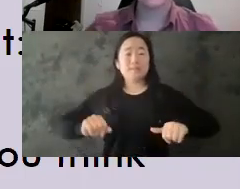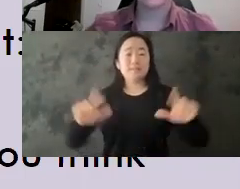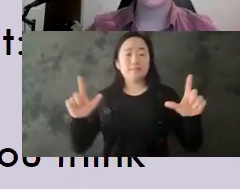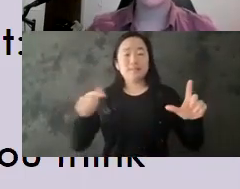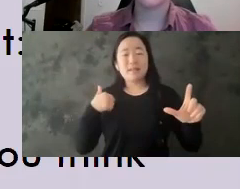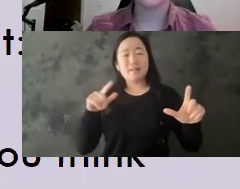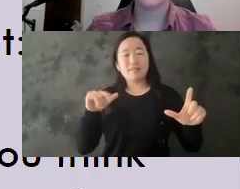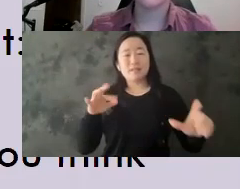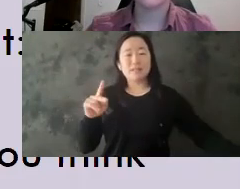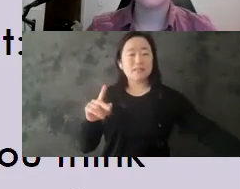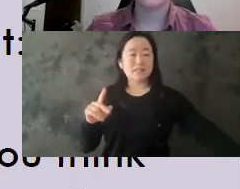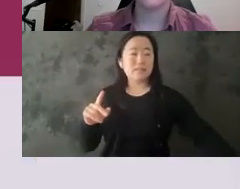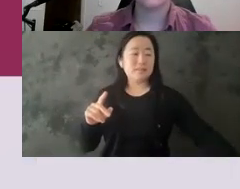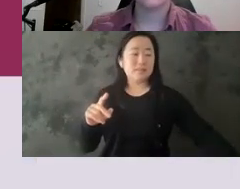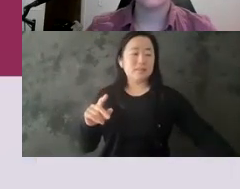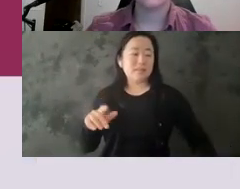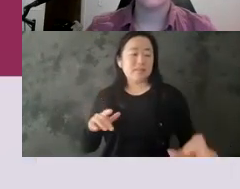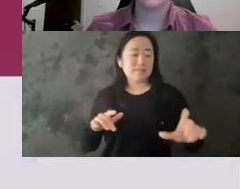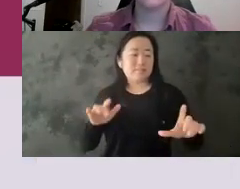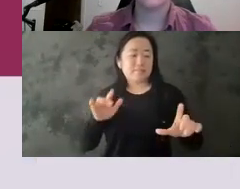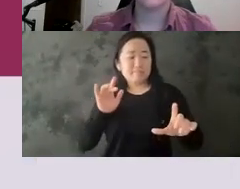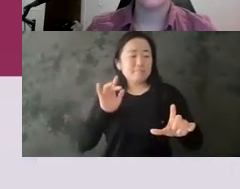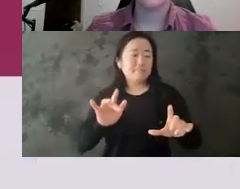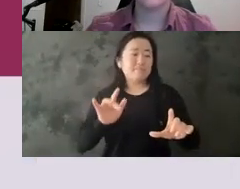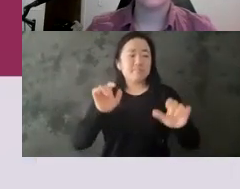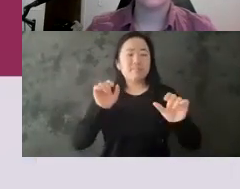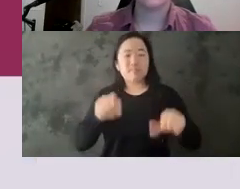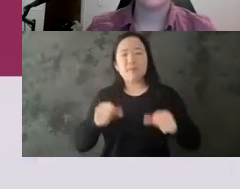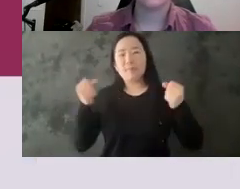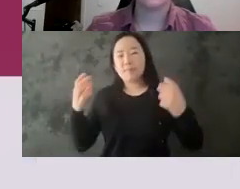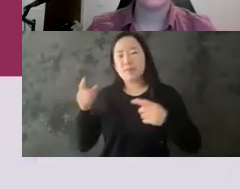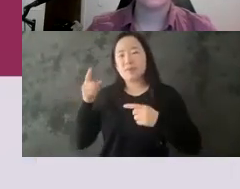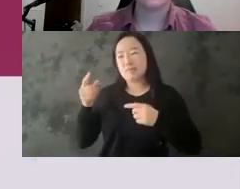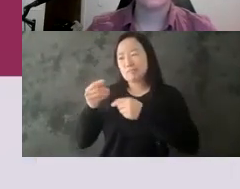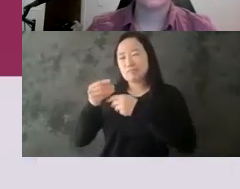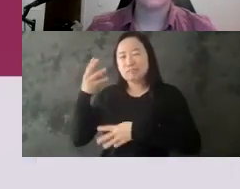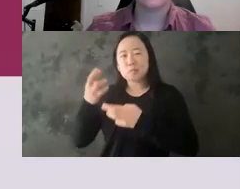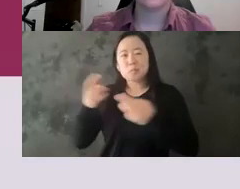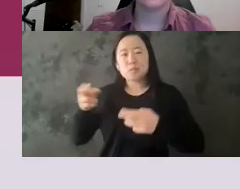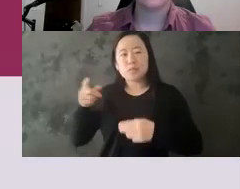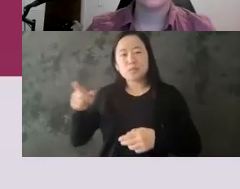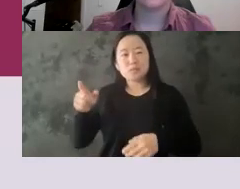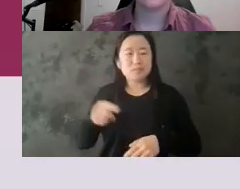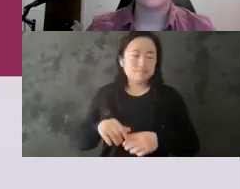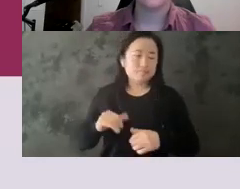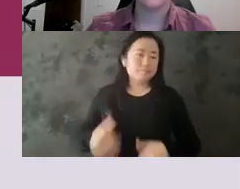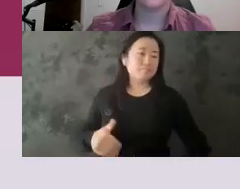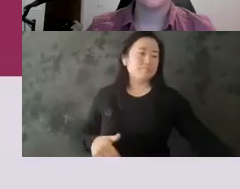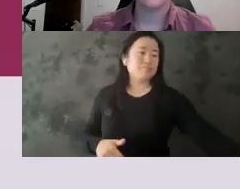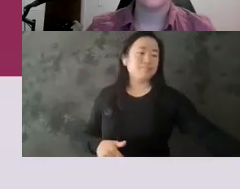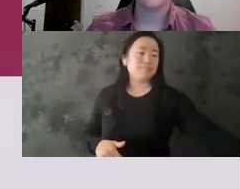great resources on that link in that toolkit. So as always, we have a lot of